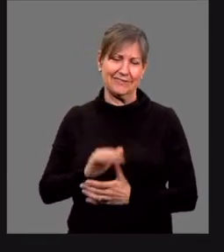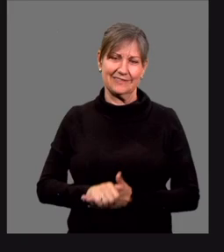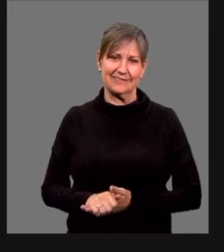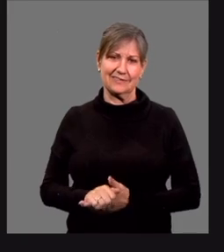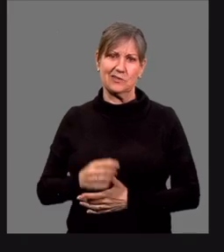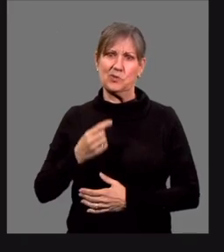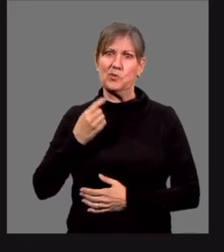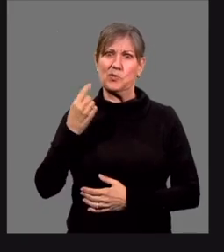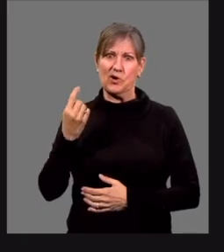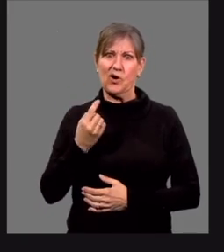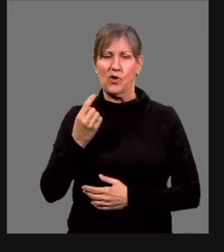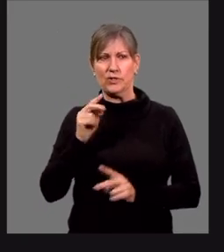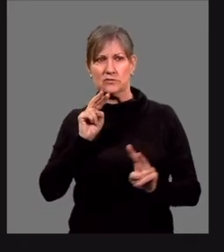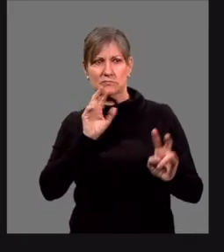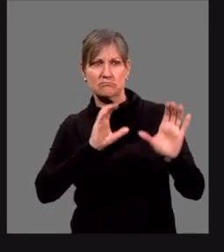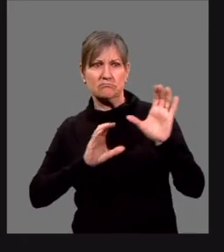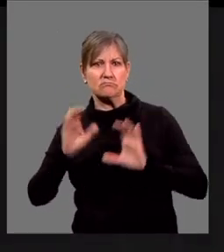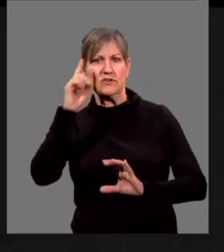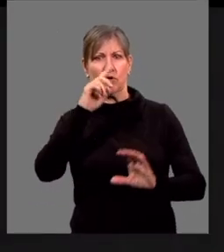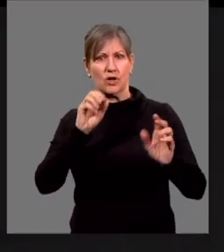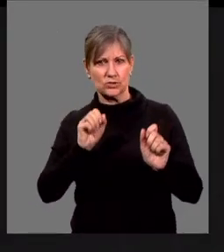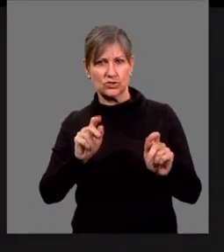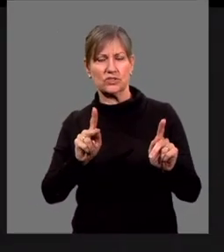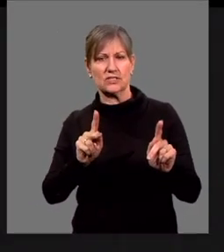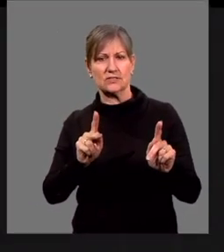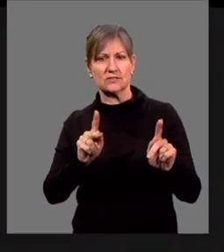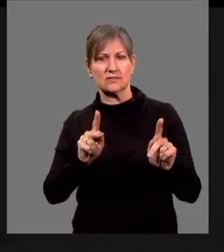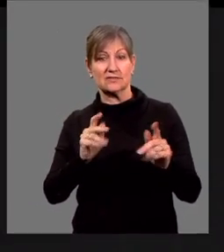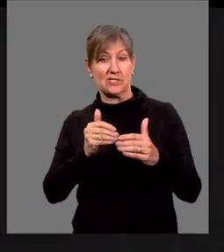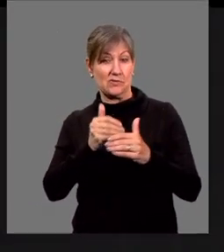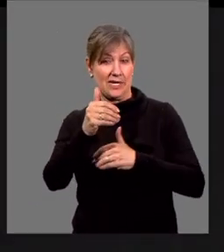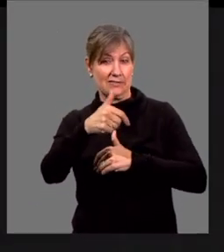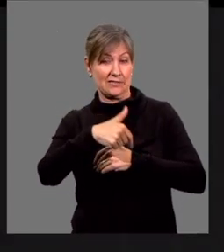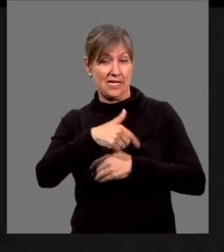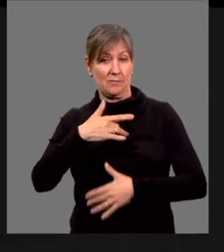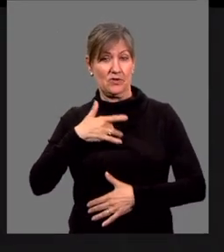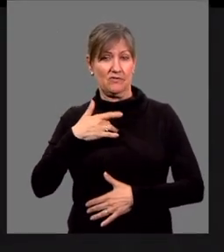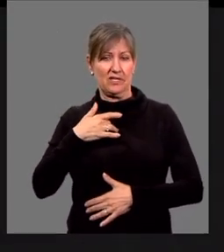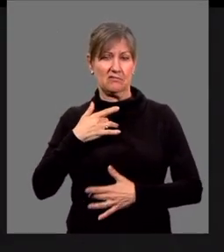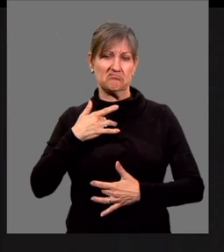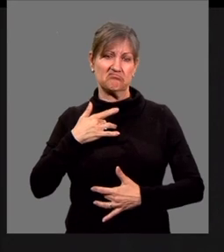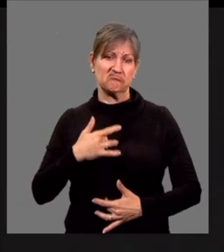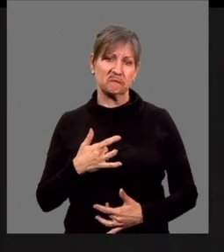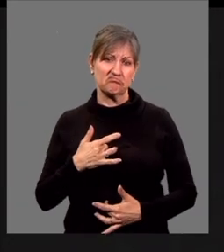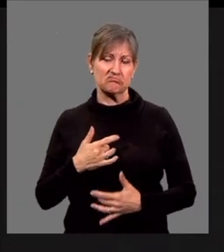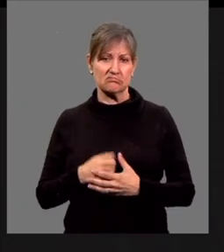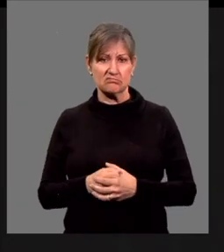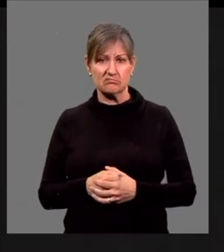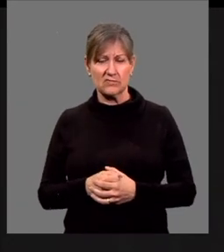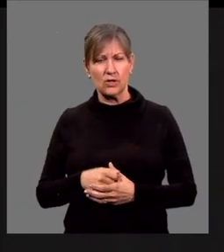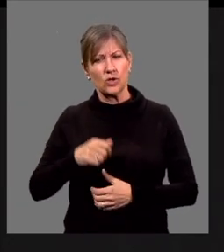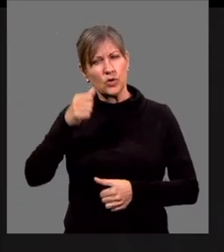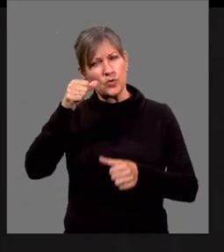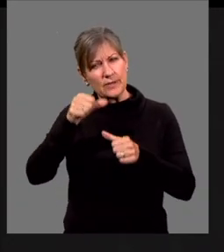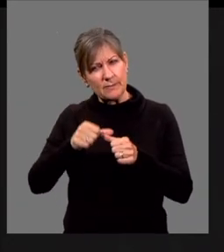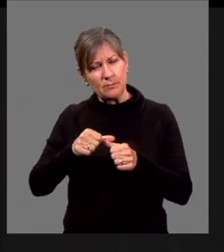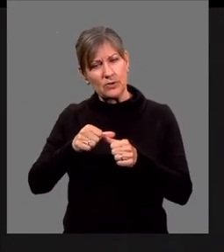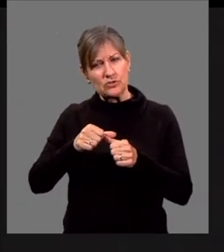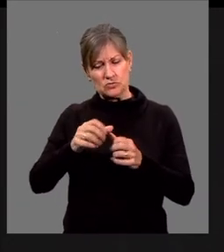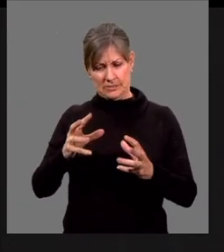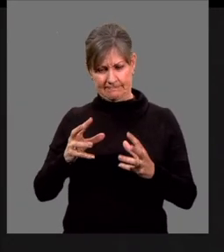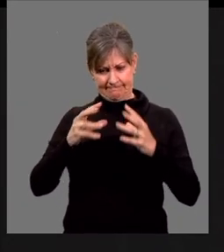are always looking for opportunity. And so the next time you feel let down, remember to embrace the